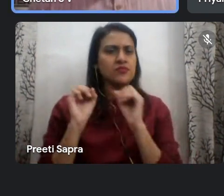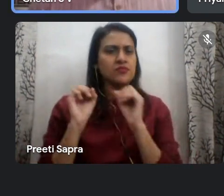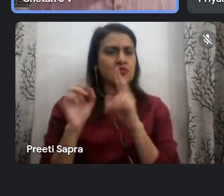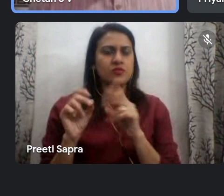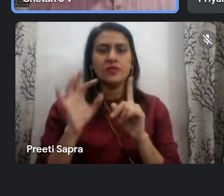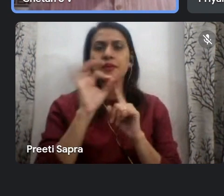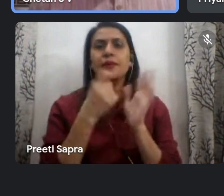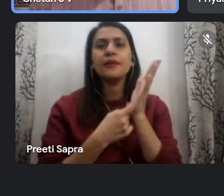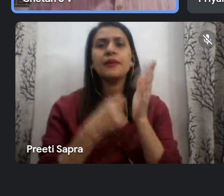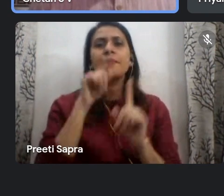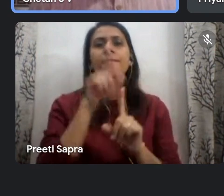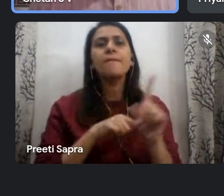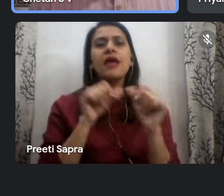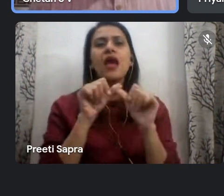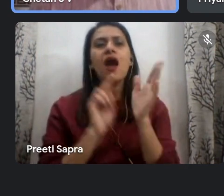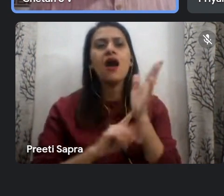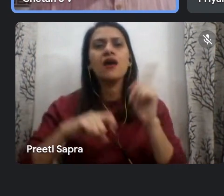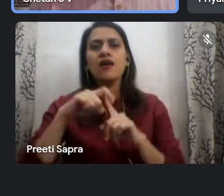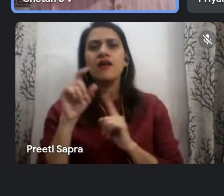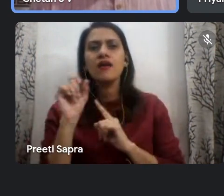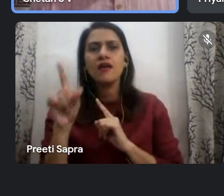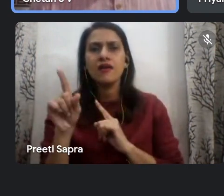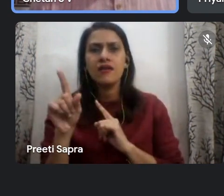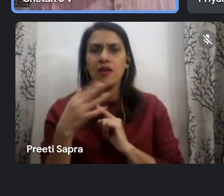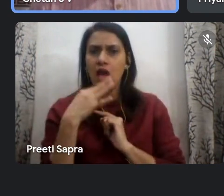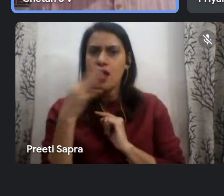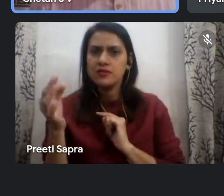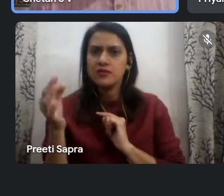okay for you to talk? Um,